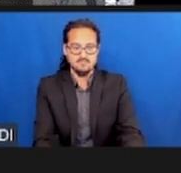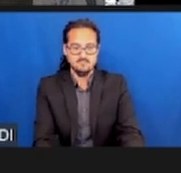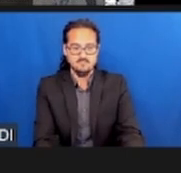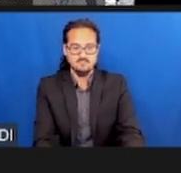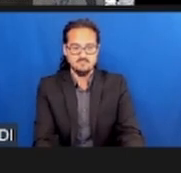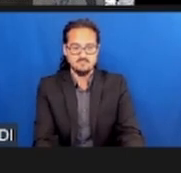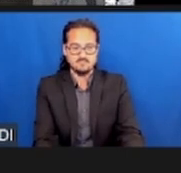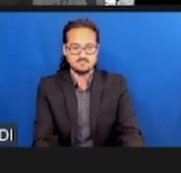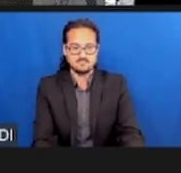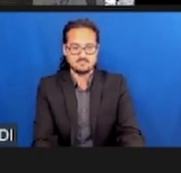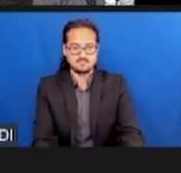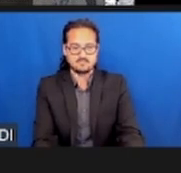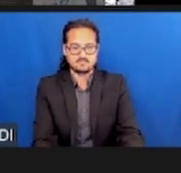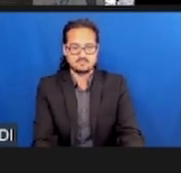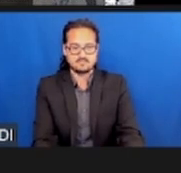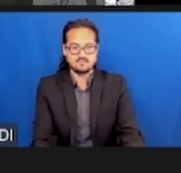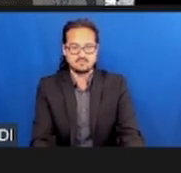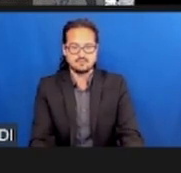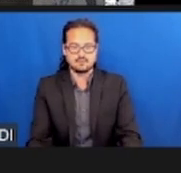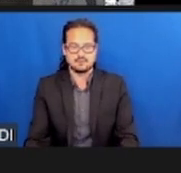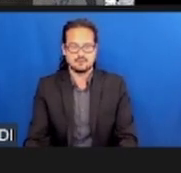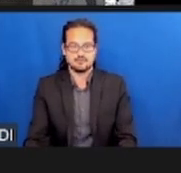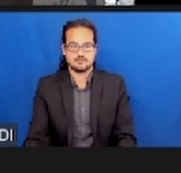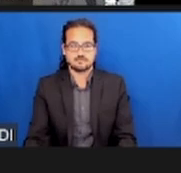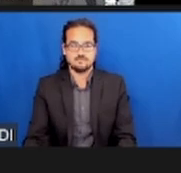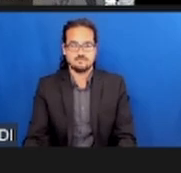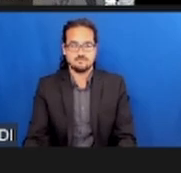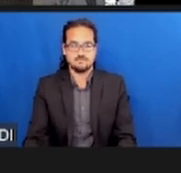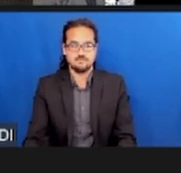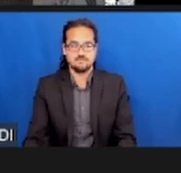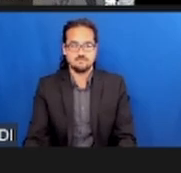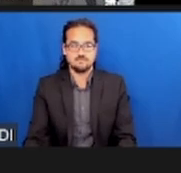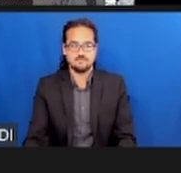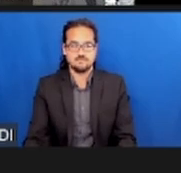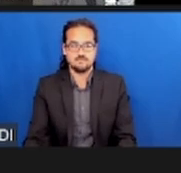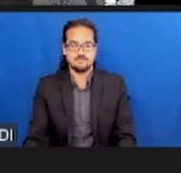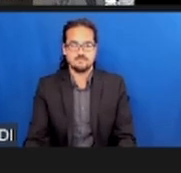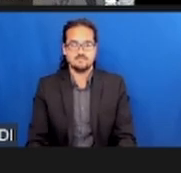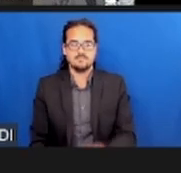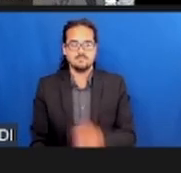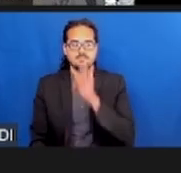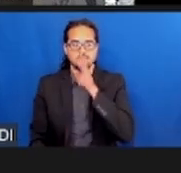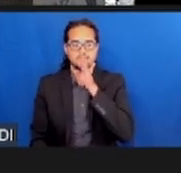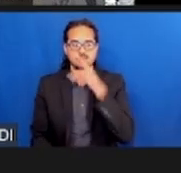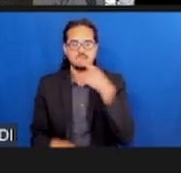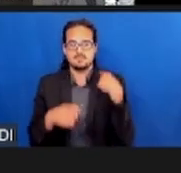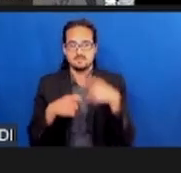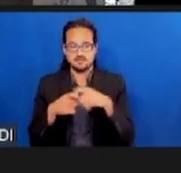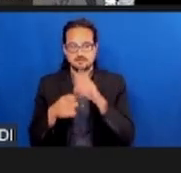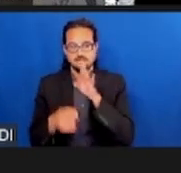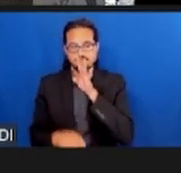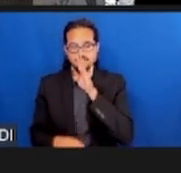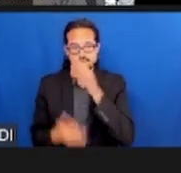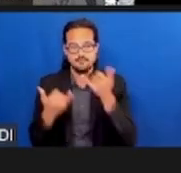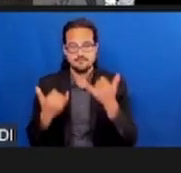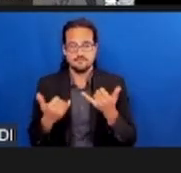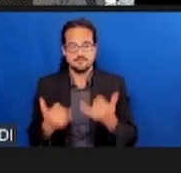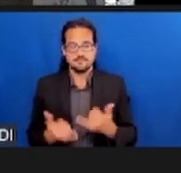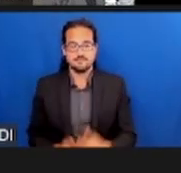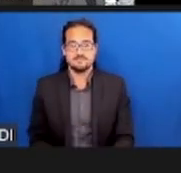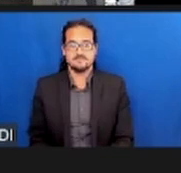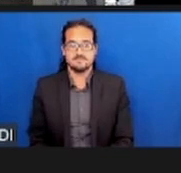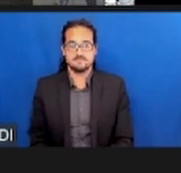Hola, buenas tardes para todos aquellos que nos están acompañando esta tarde. Si ustedes quieren participar